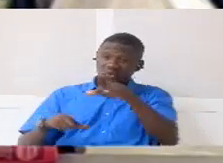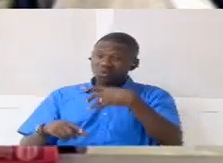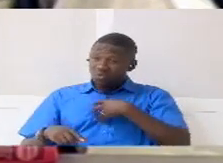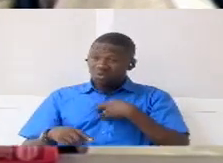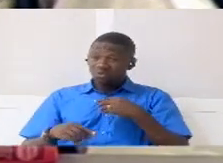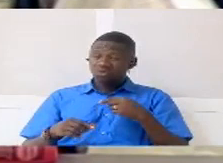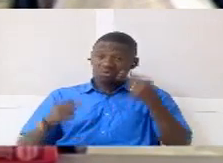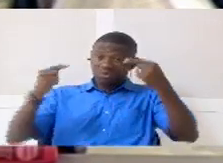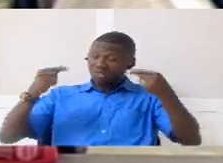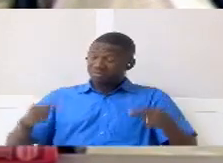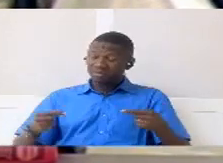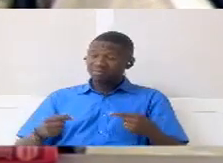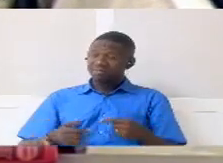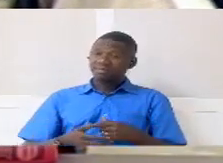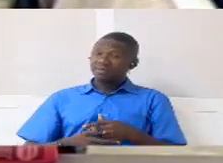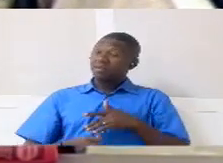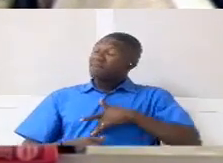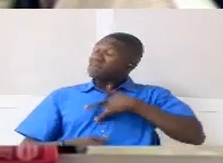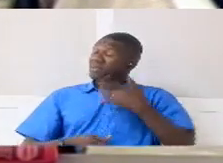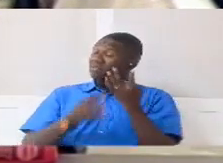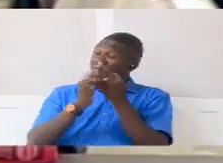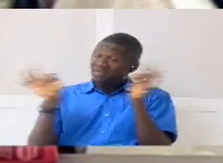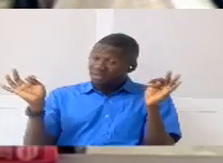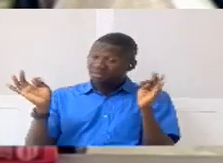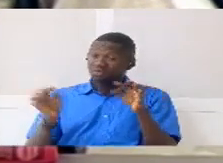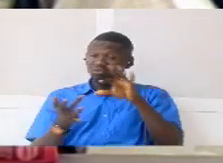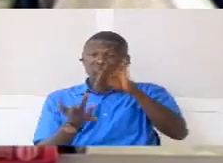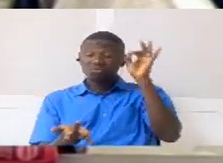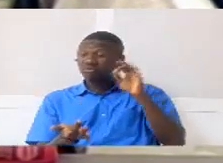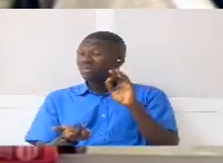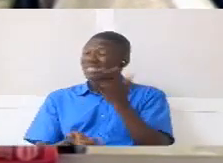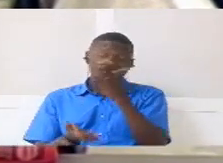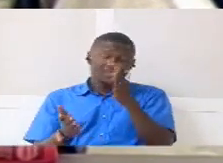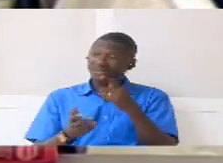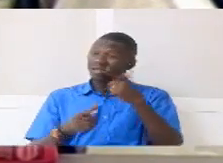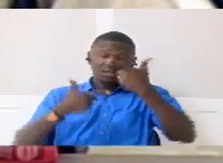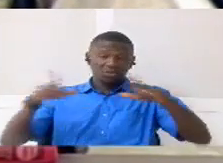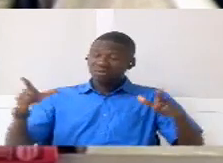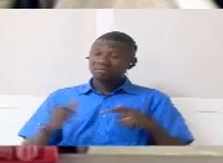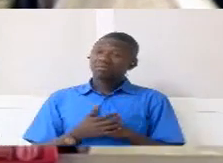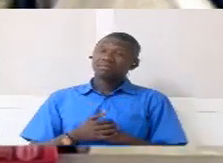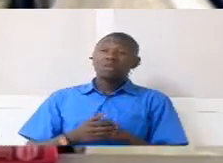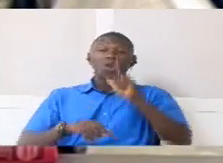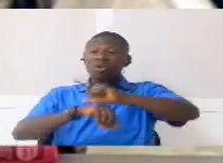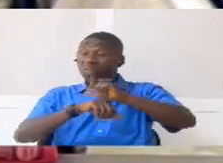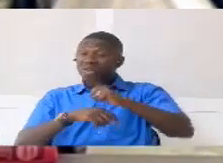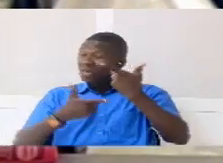Feel free to choose whatever language, vernacular or English language, it wouldn't matter to us.